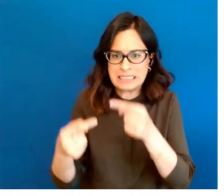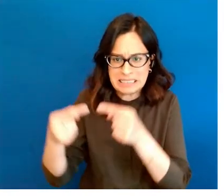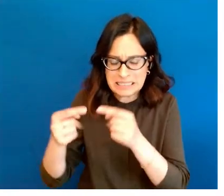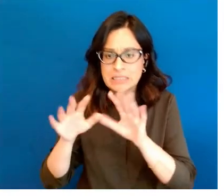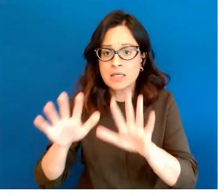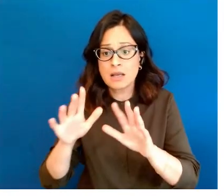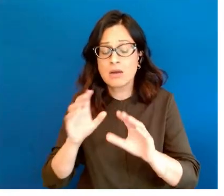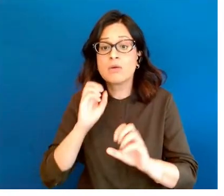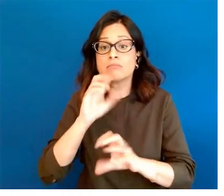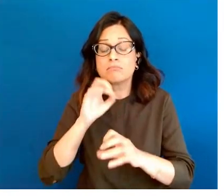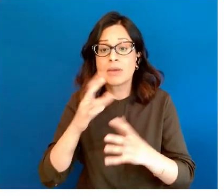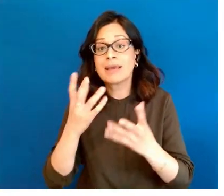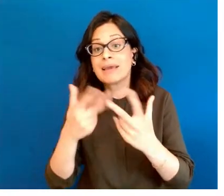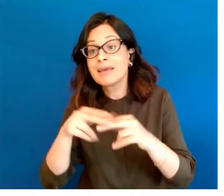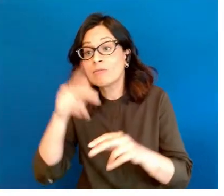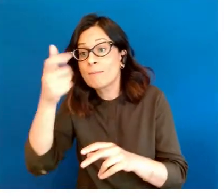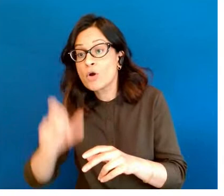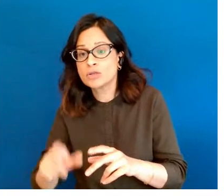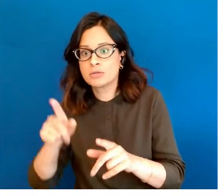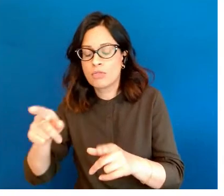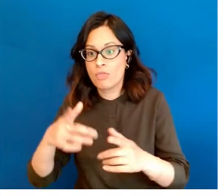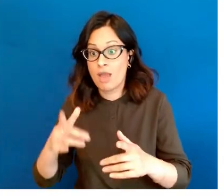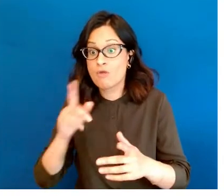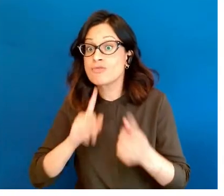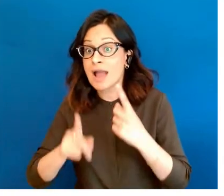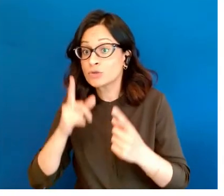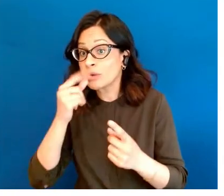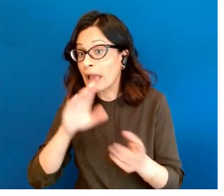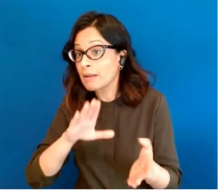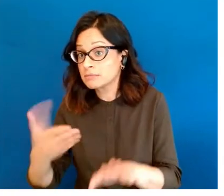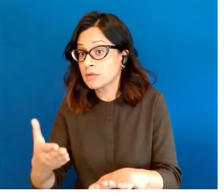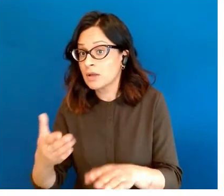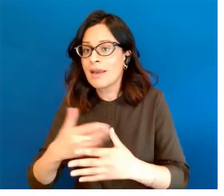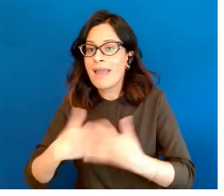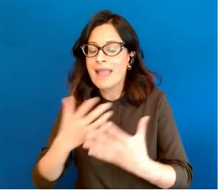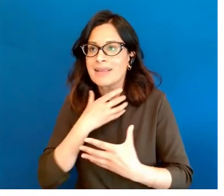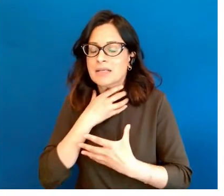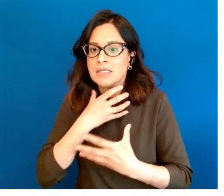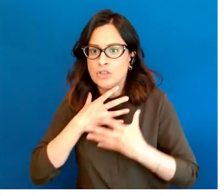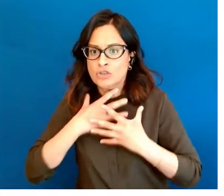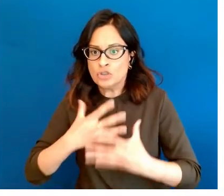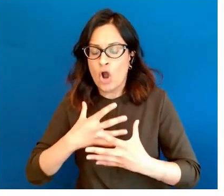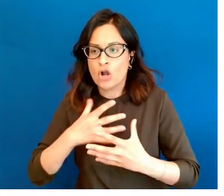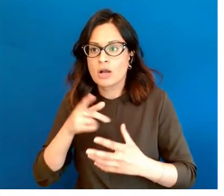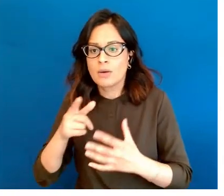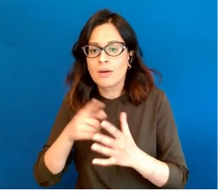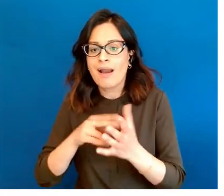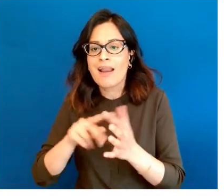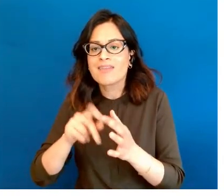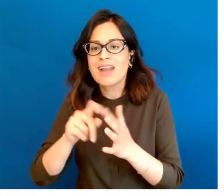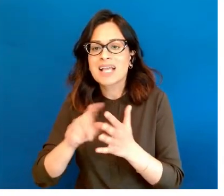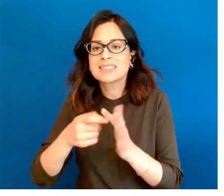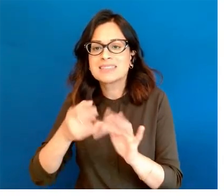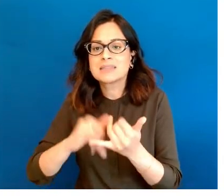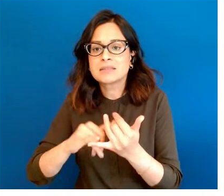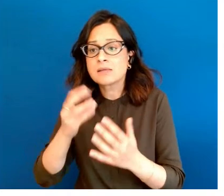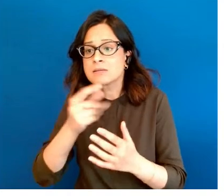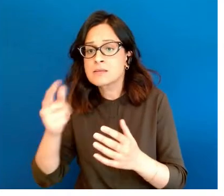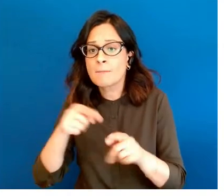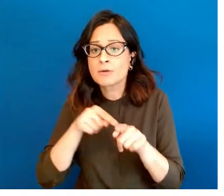with a history of a potentially life-threatening reaction, so any of the anaphylaxis bits that we talked about earlier, people who react to trace